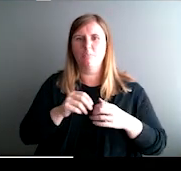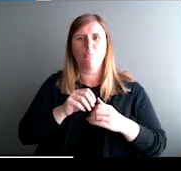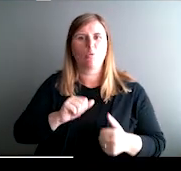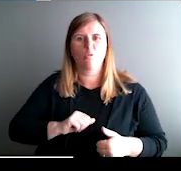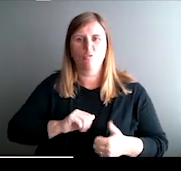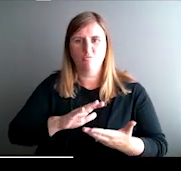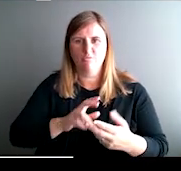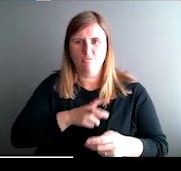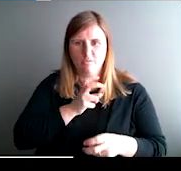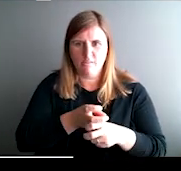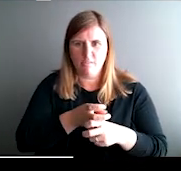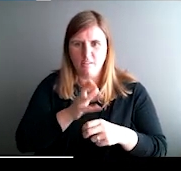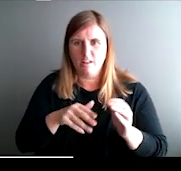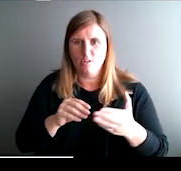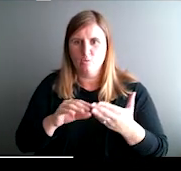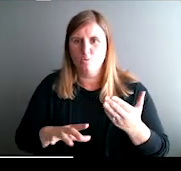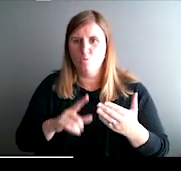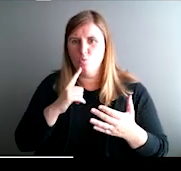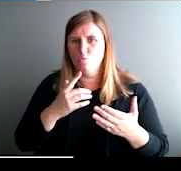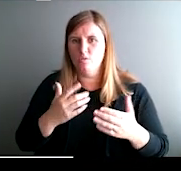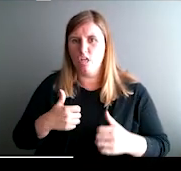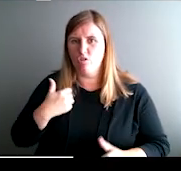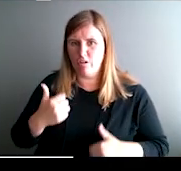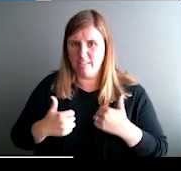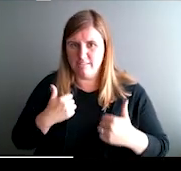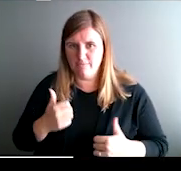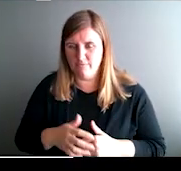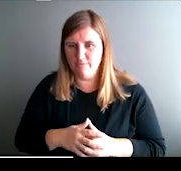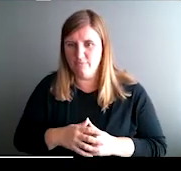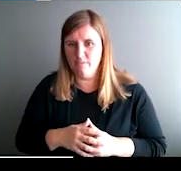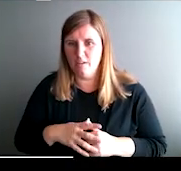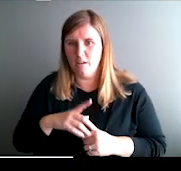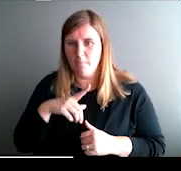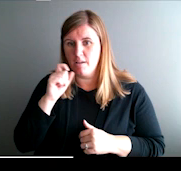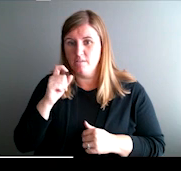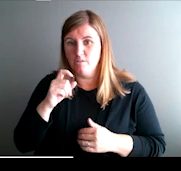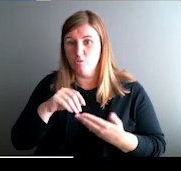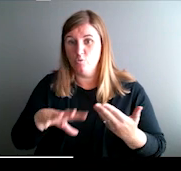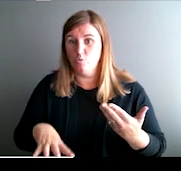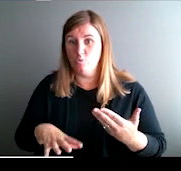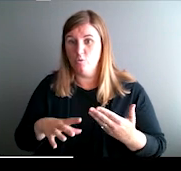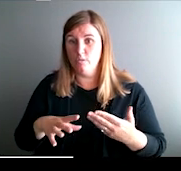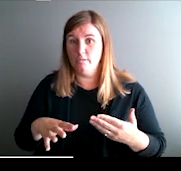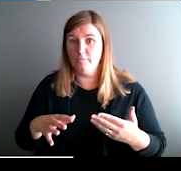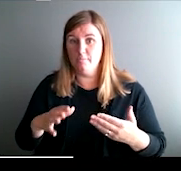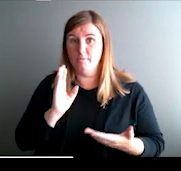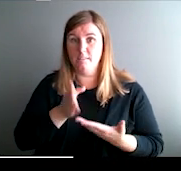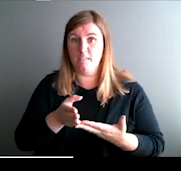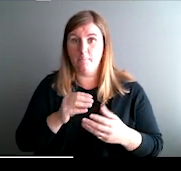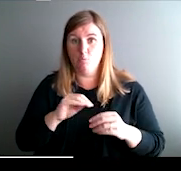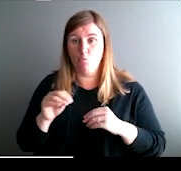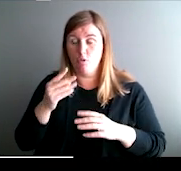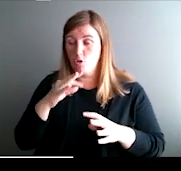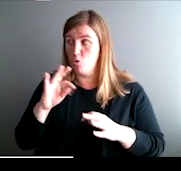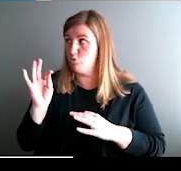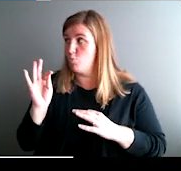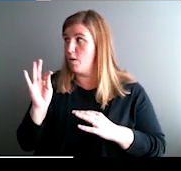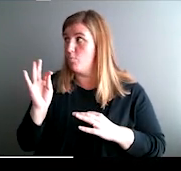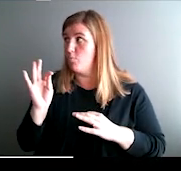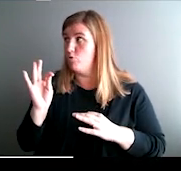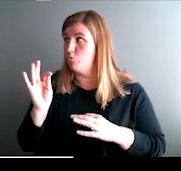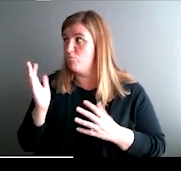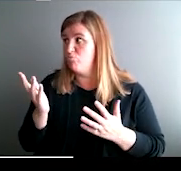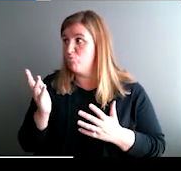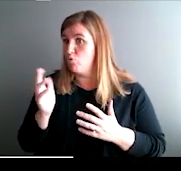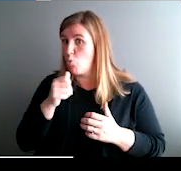address than a student who is perhaps aggressive. Because a student who simply stops moving, looks away from you, and won't